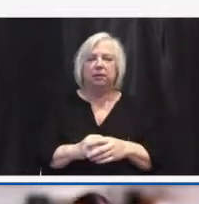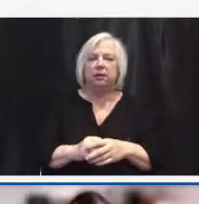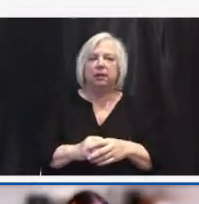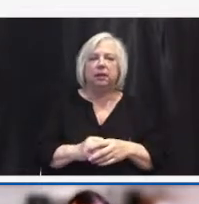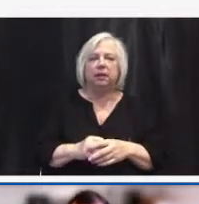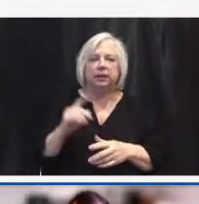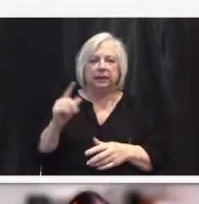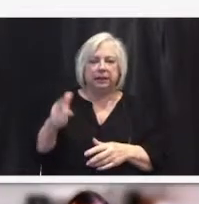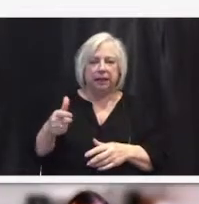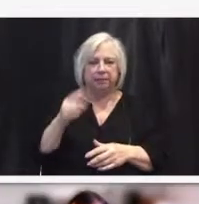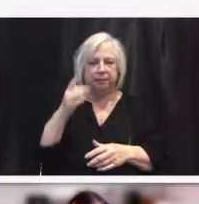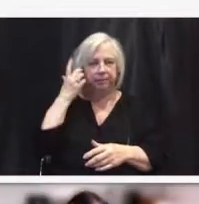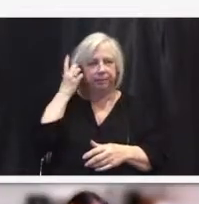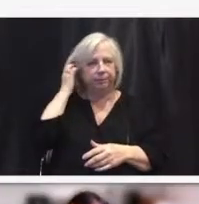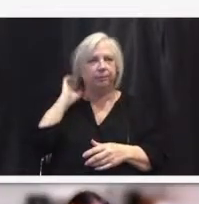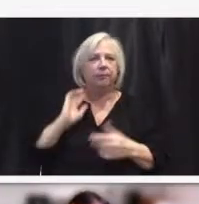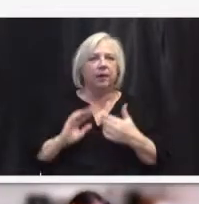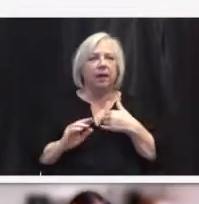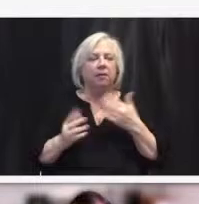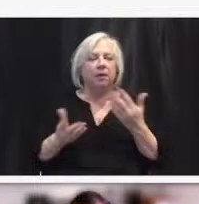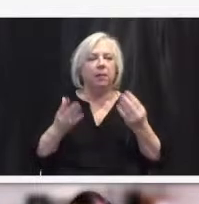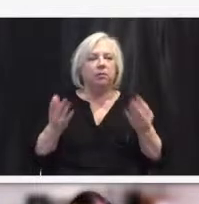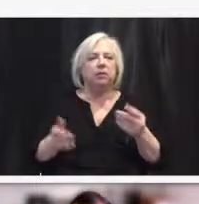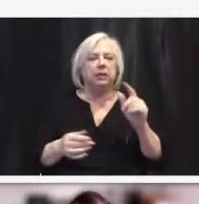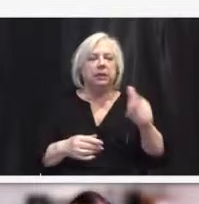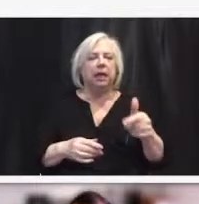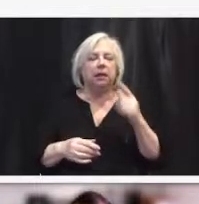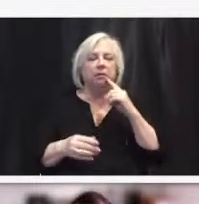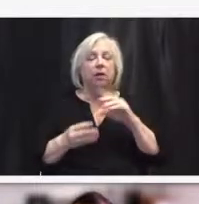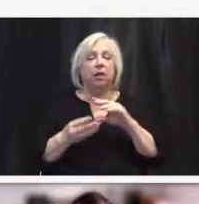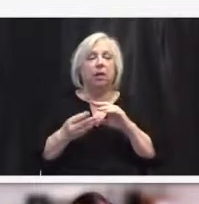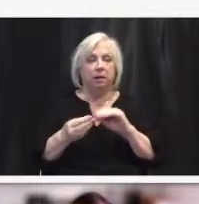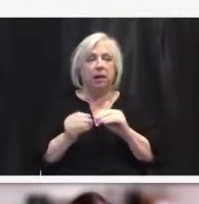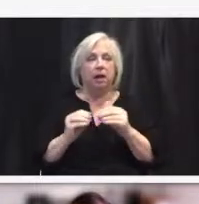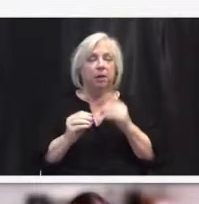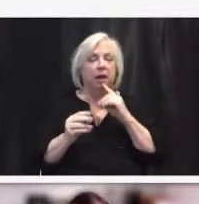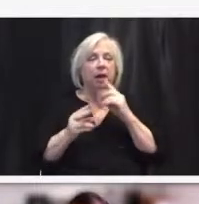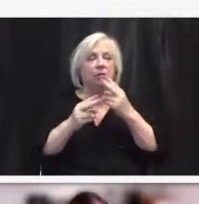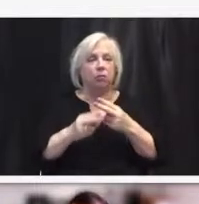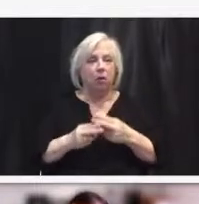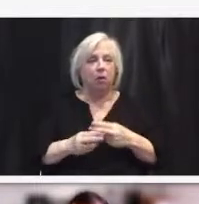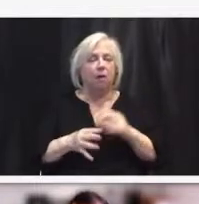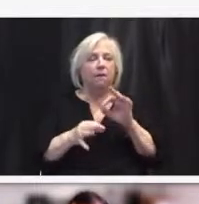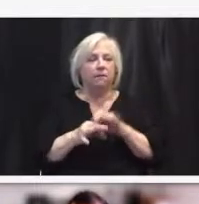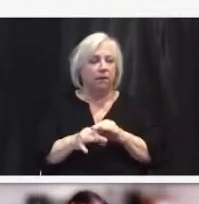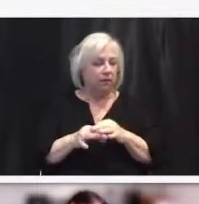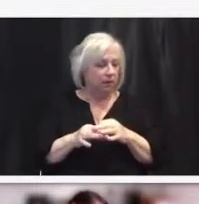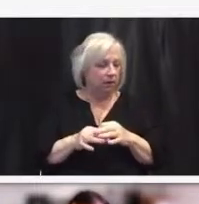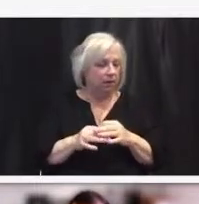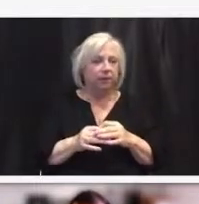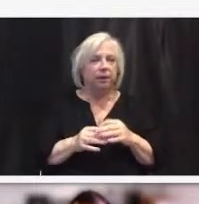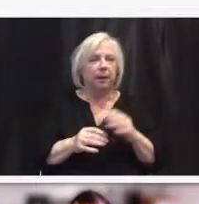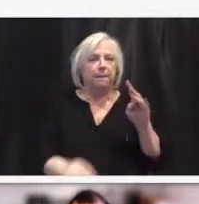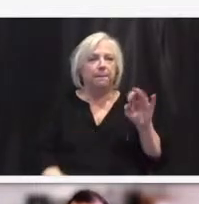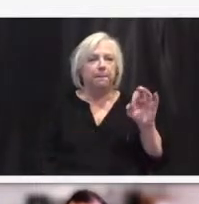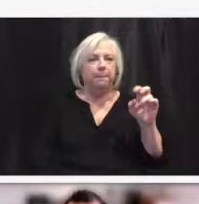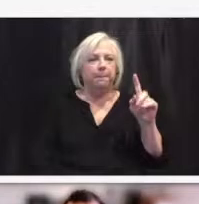second? Second. We have a motion and a second for the item. Can I get a roll call vote, please?